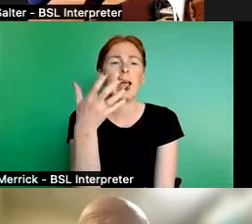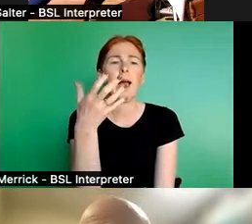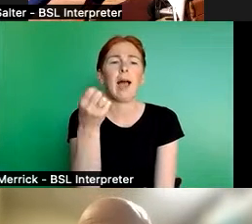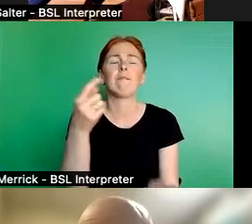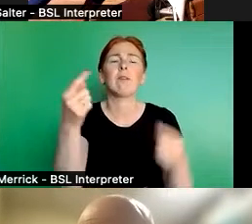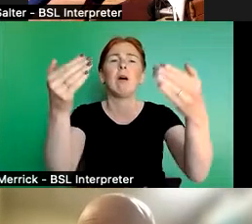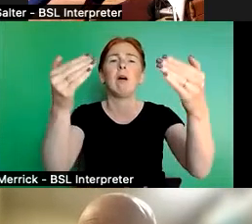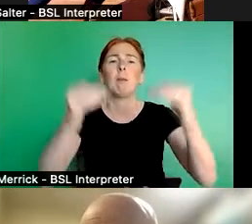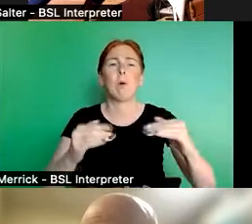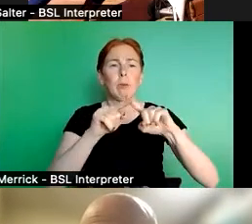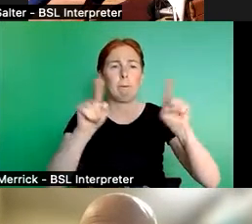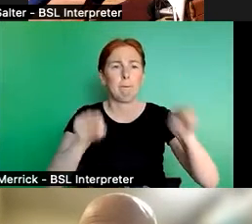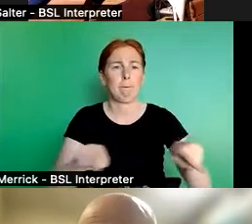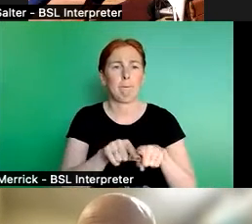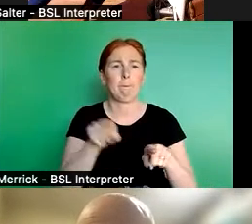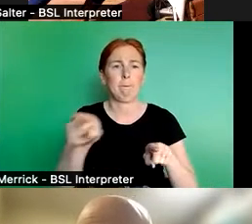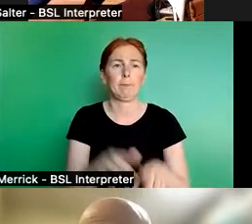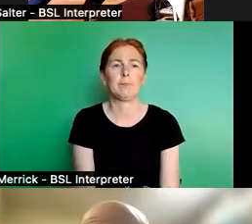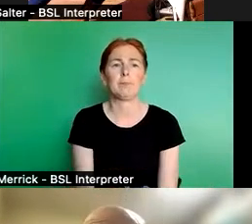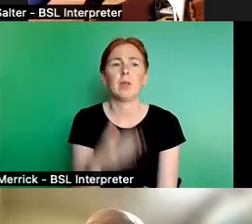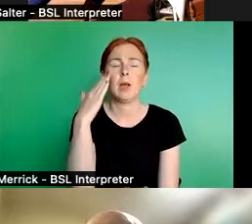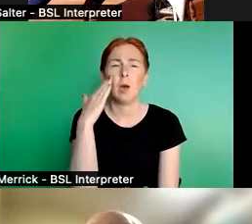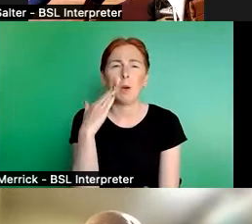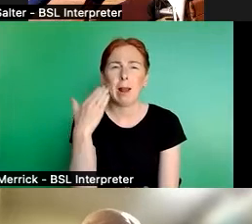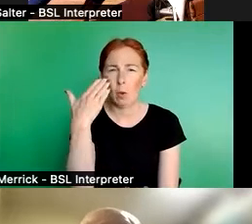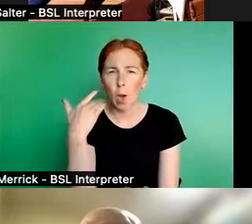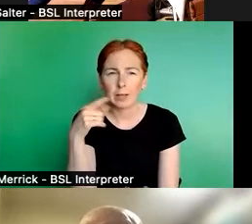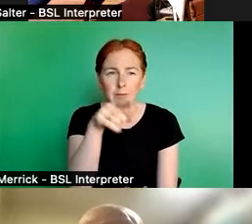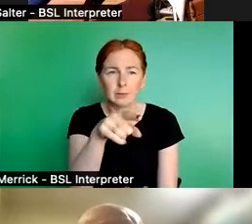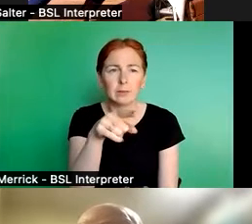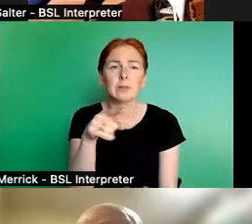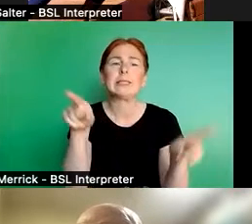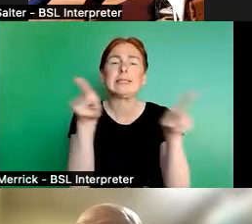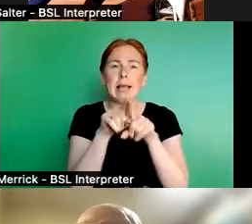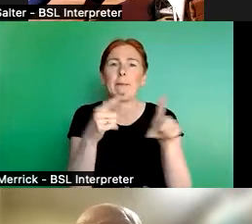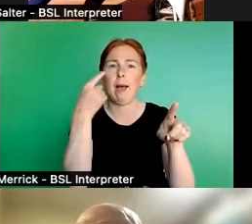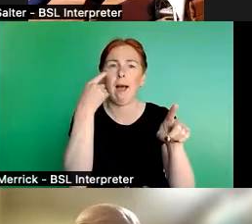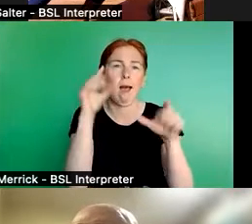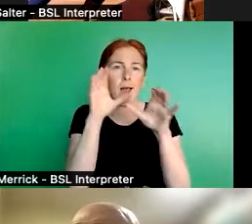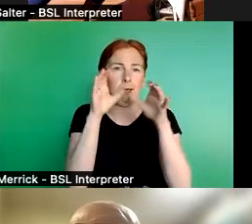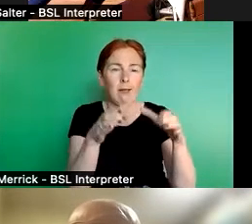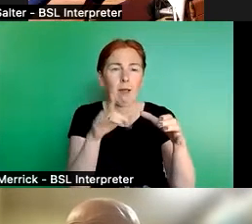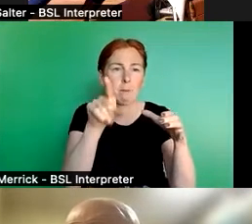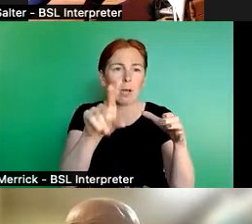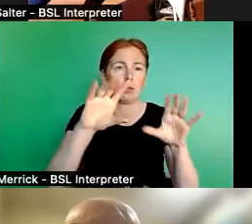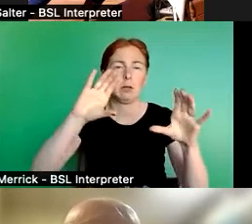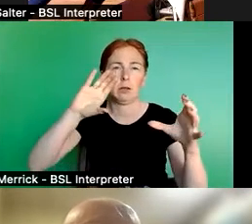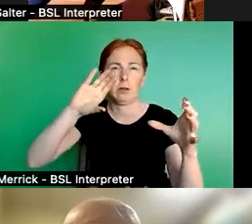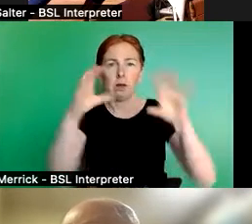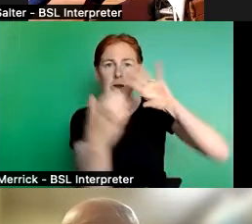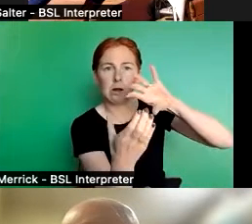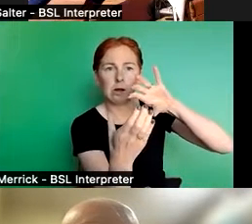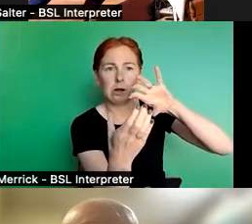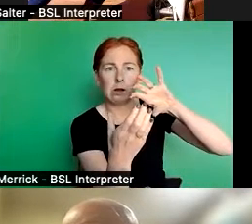in onto that area that I'm showing you in the above patient, and then I am flipping the retina on its side, and you can see all